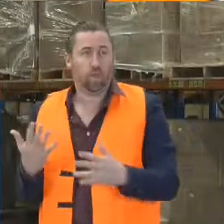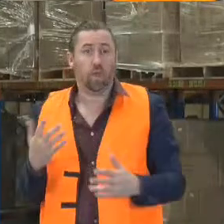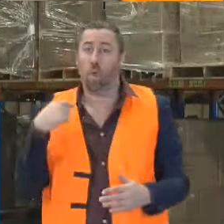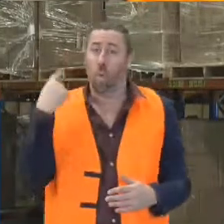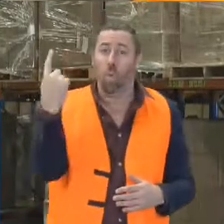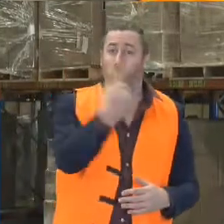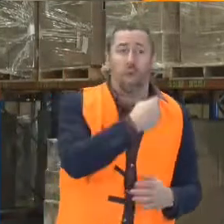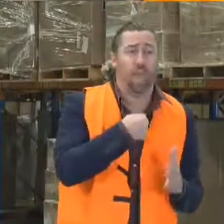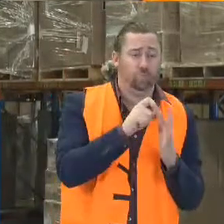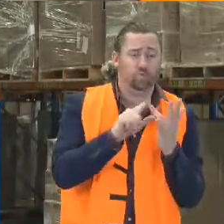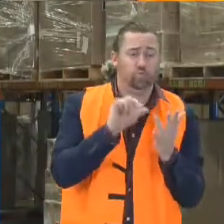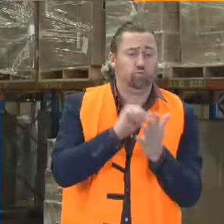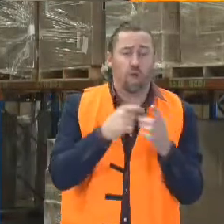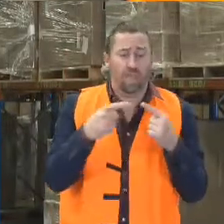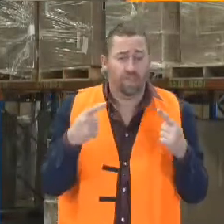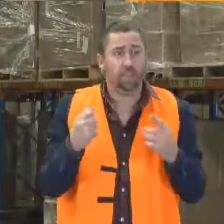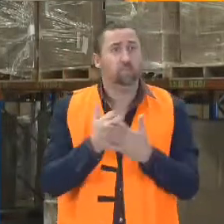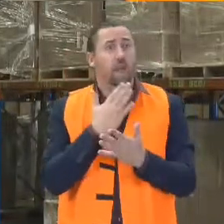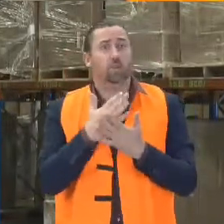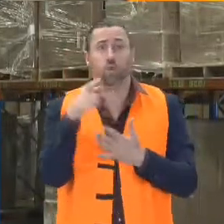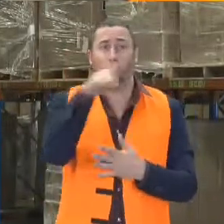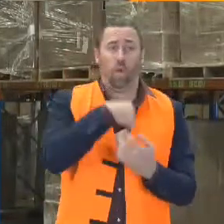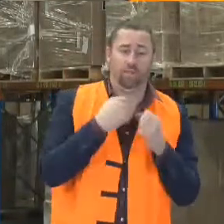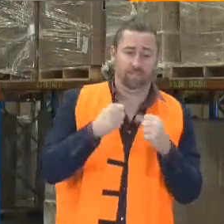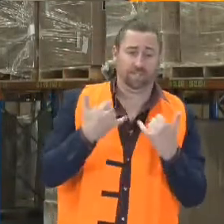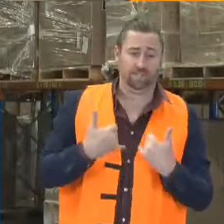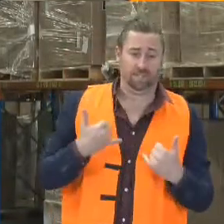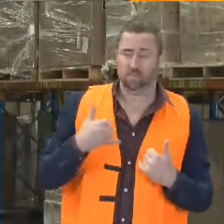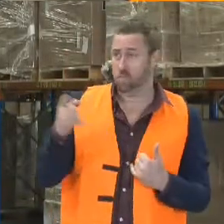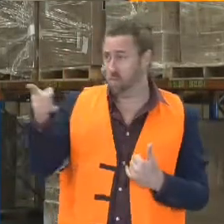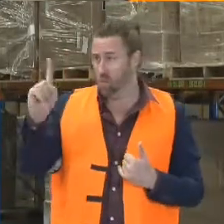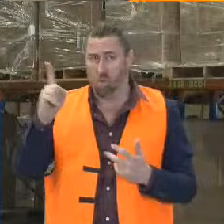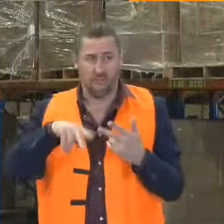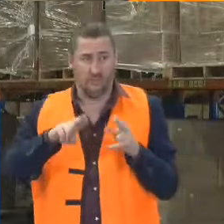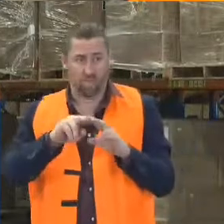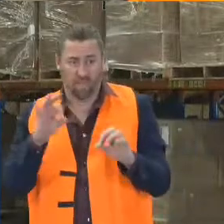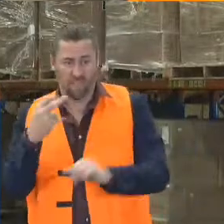do to keep Queensland safe.